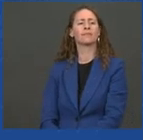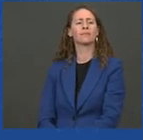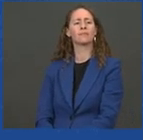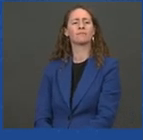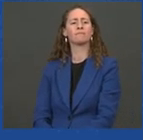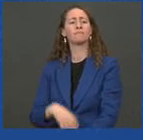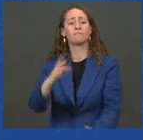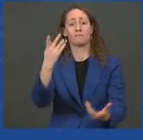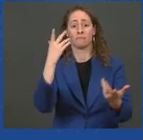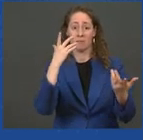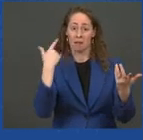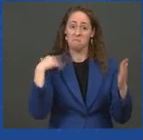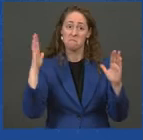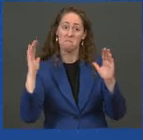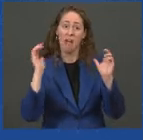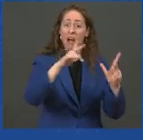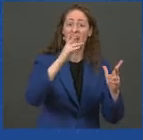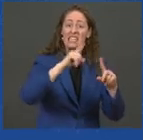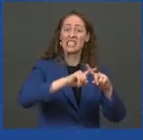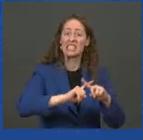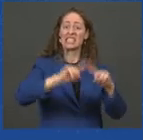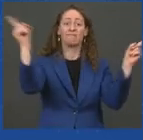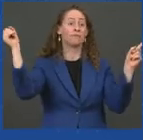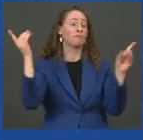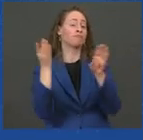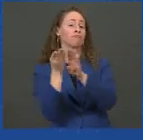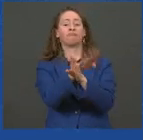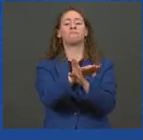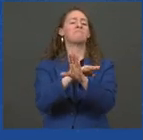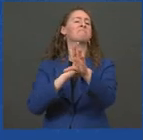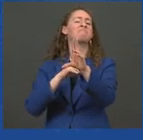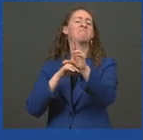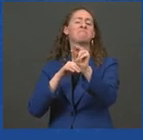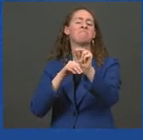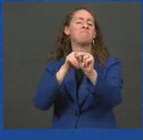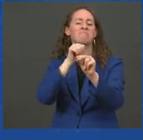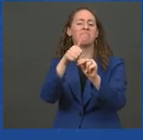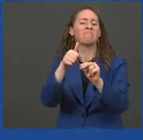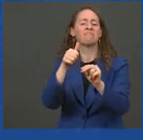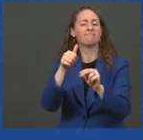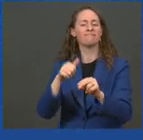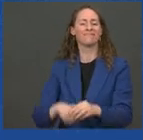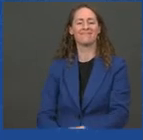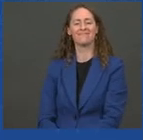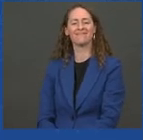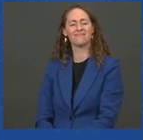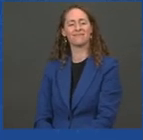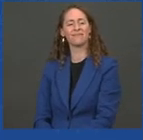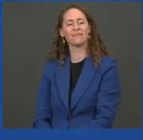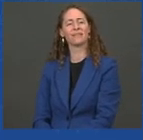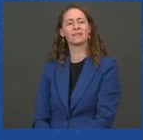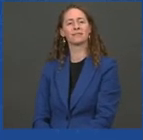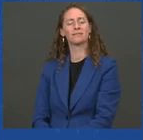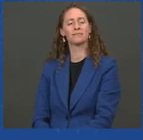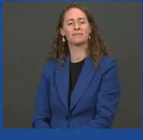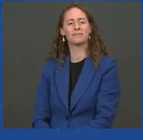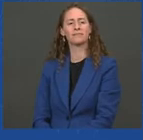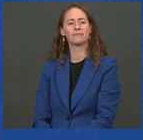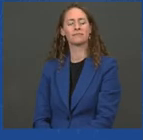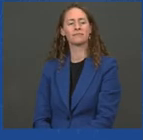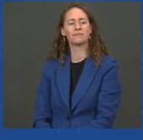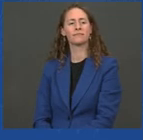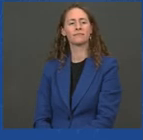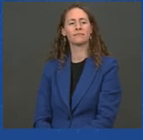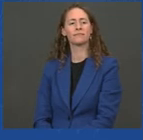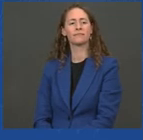In terms of, what was the second part of the question? Are lockdowns off the table? Yes, for now, yes. Why is that? Well, because we're able to,